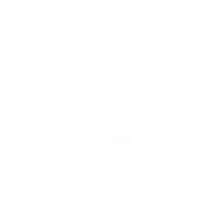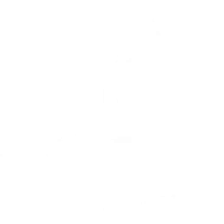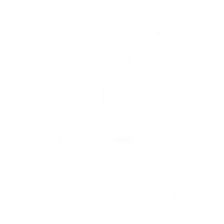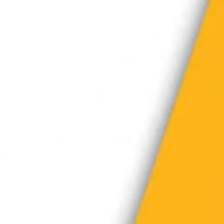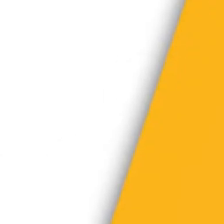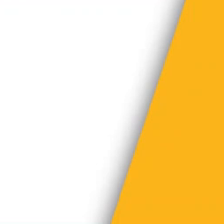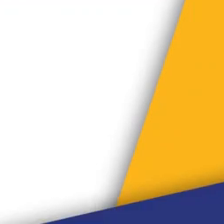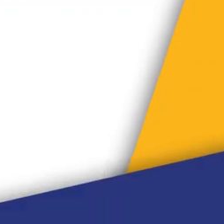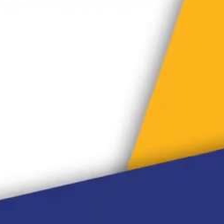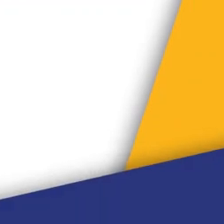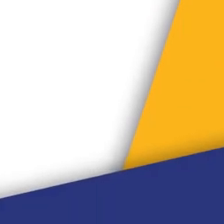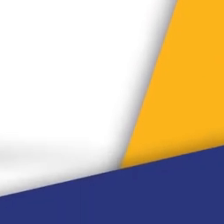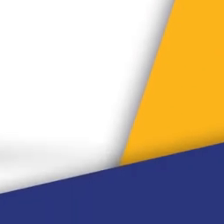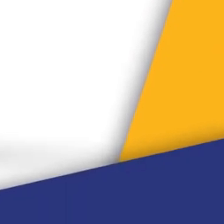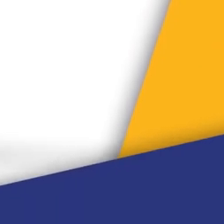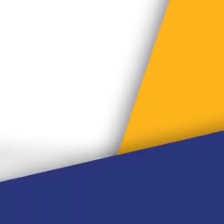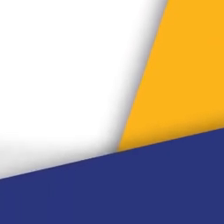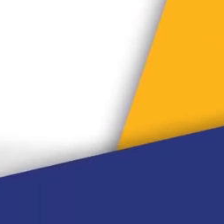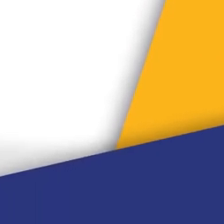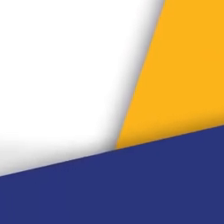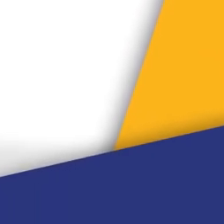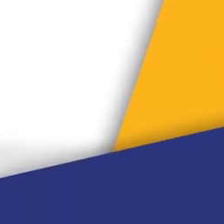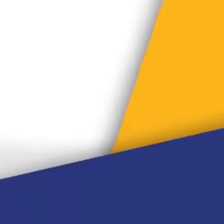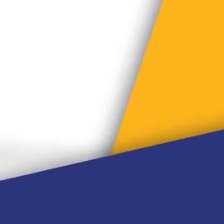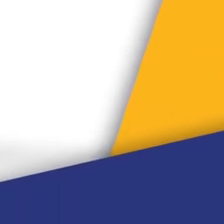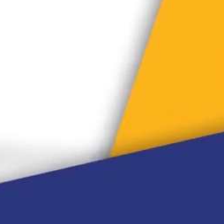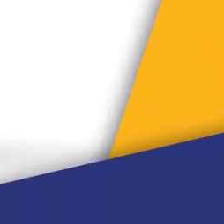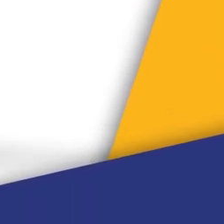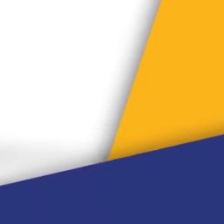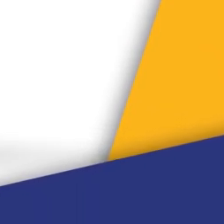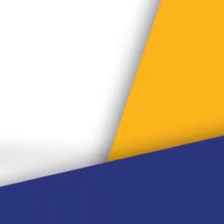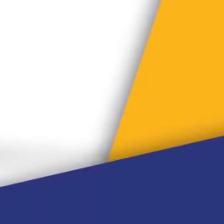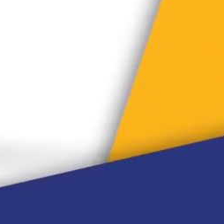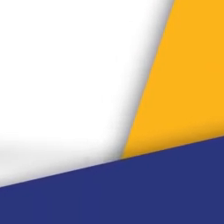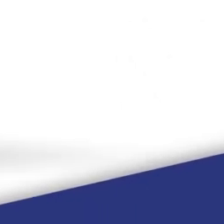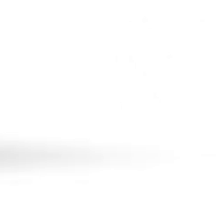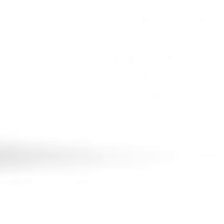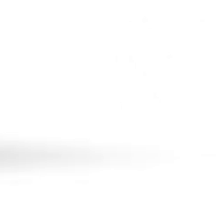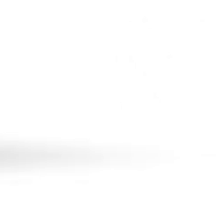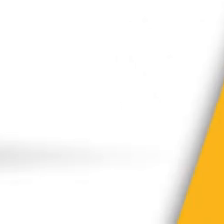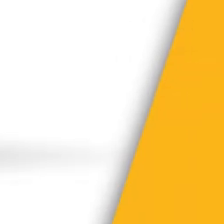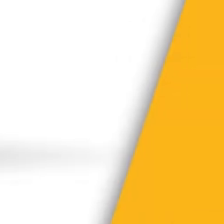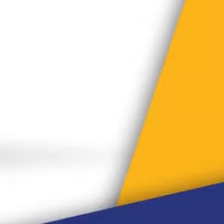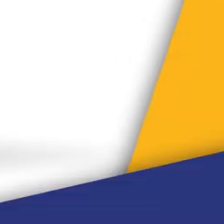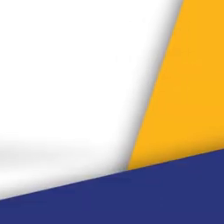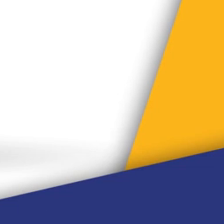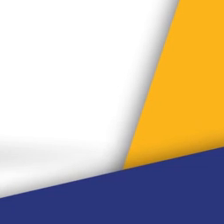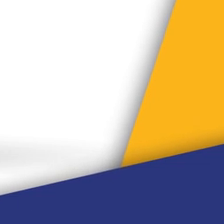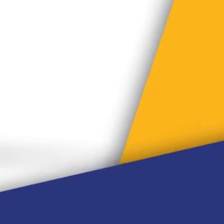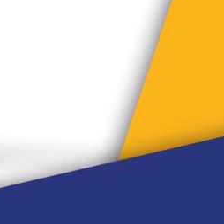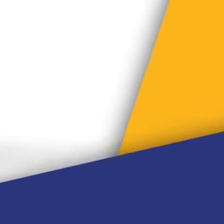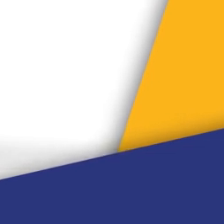etdp cita sabc multi-choice and dbe tv on open view channel